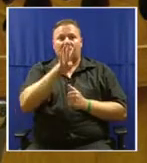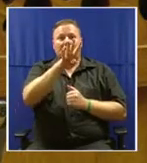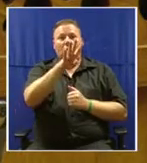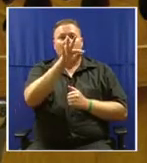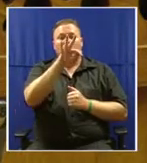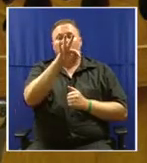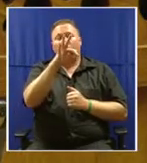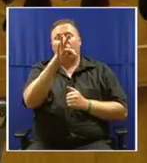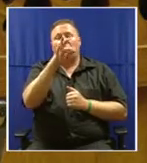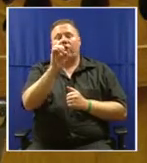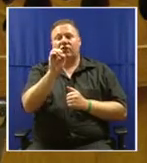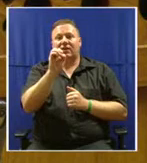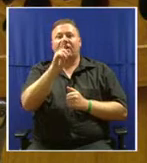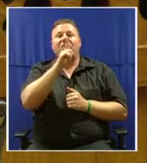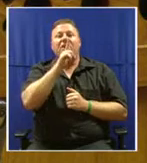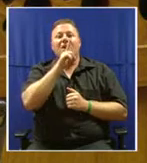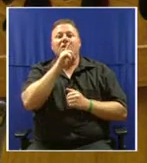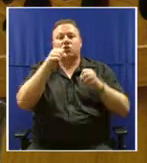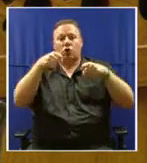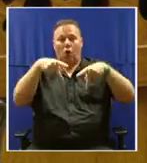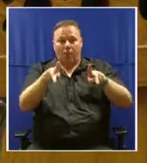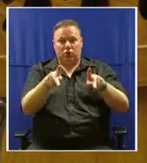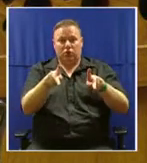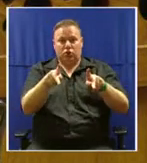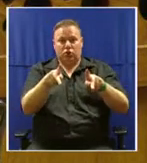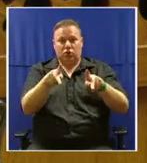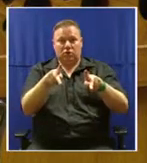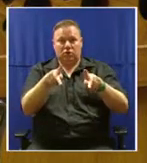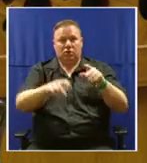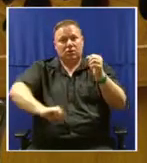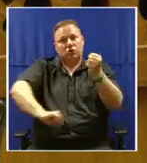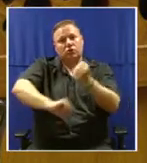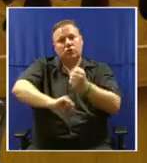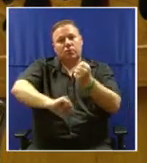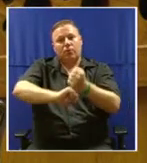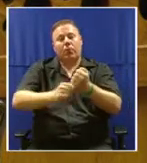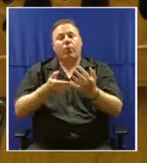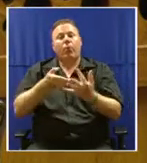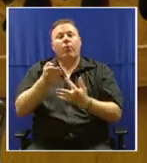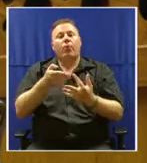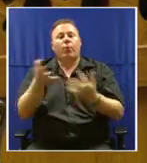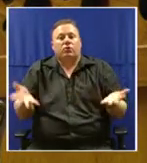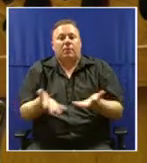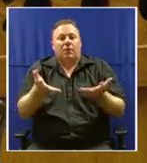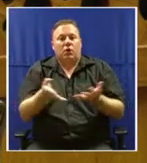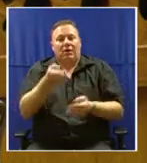430,000 opportunities have already been supported through the stimulus.